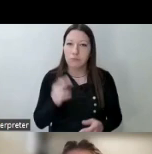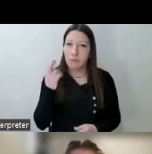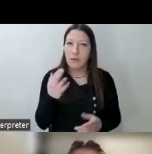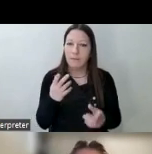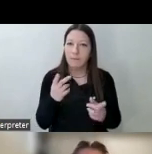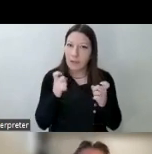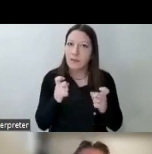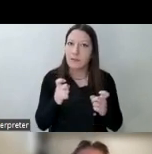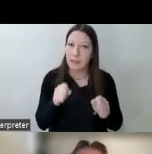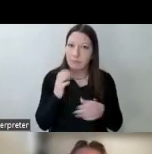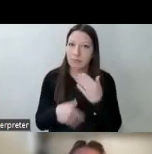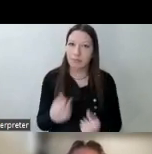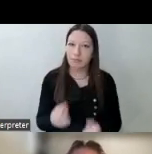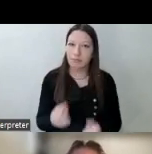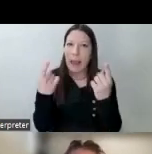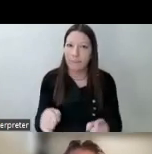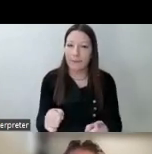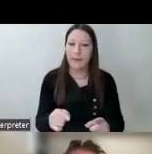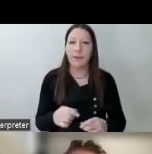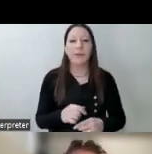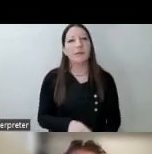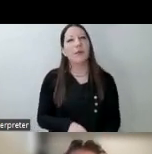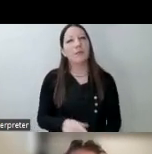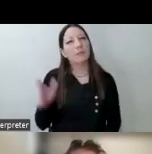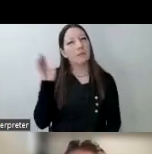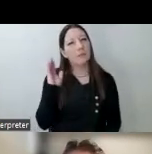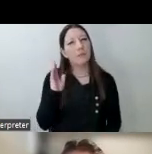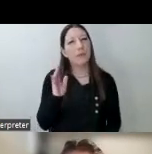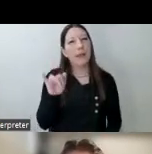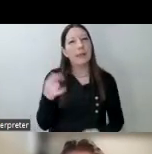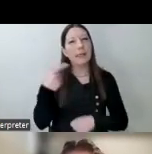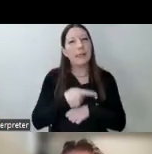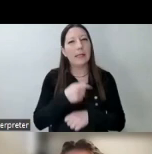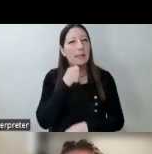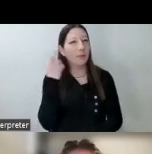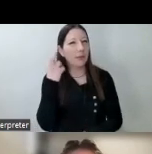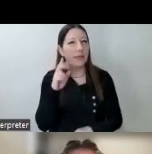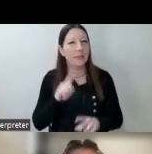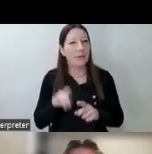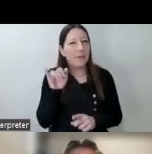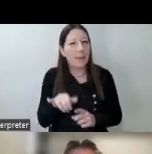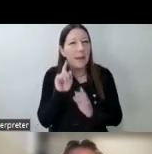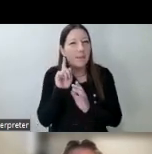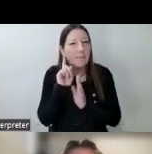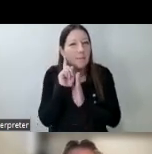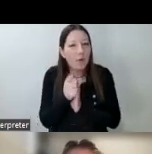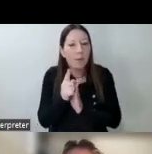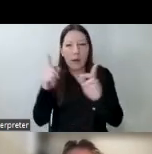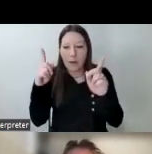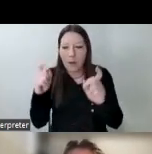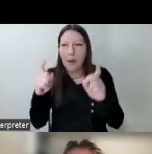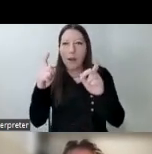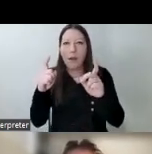cause. And so while I didn't realize it at the time, this precise moment was really the jumping off point for the project I'm now